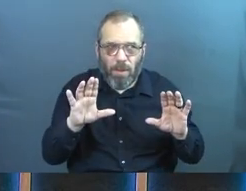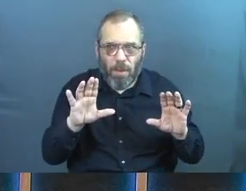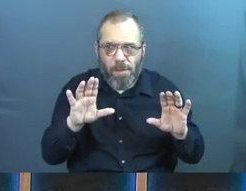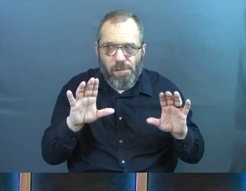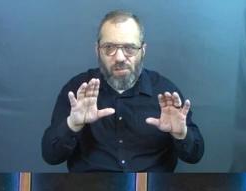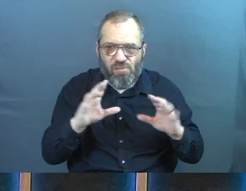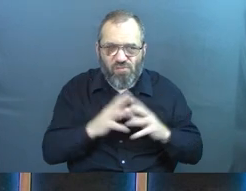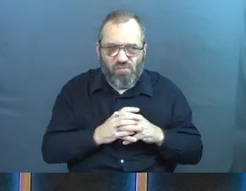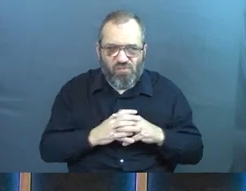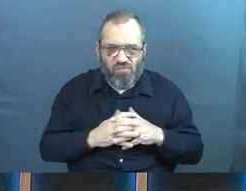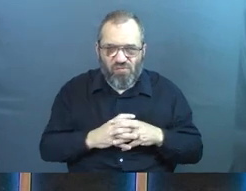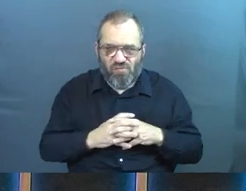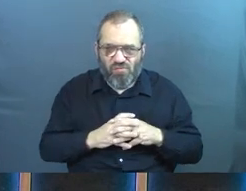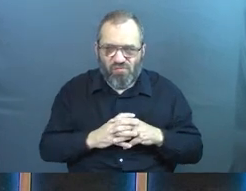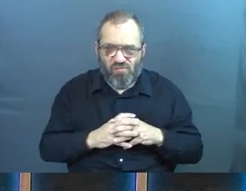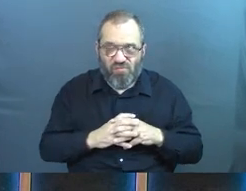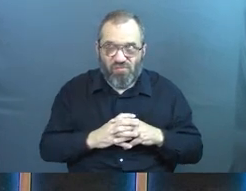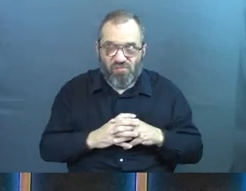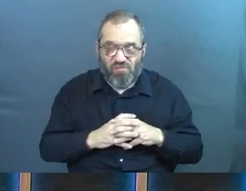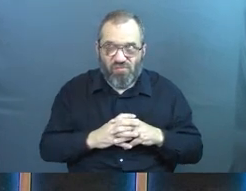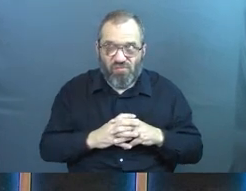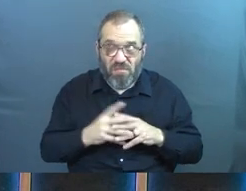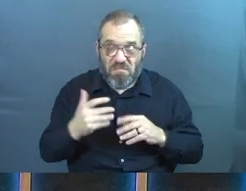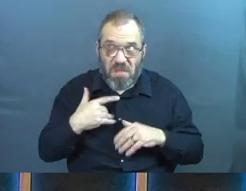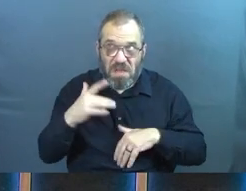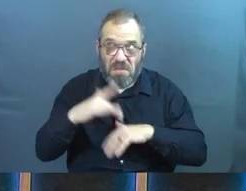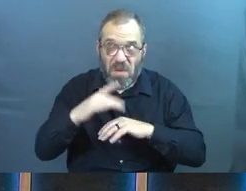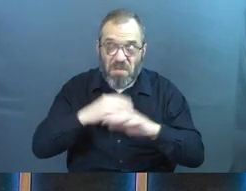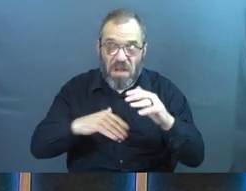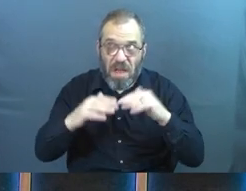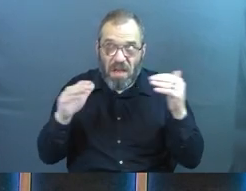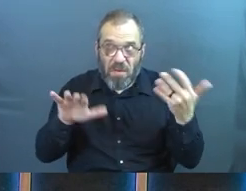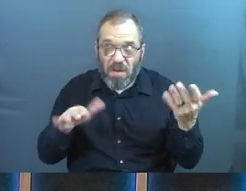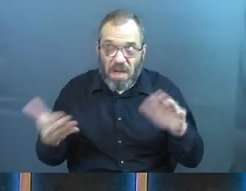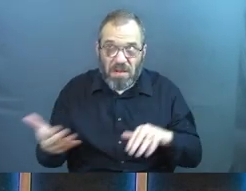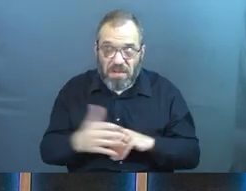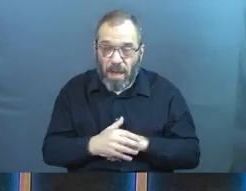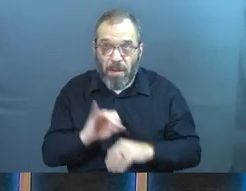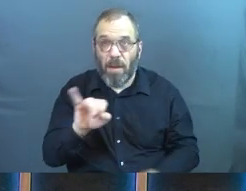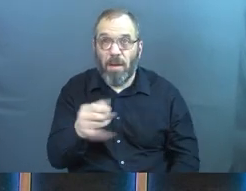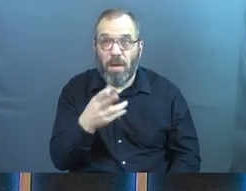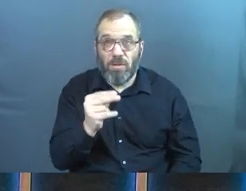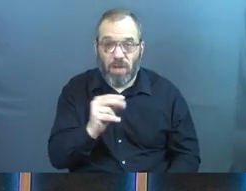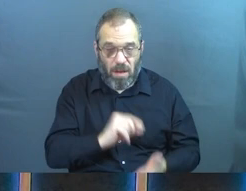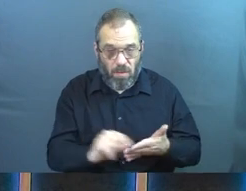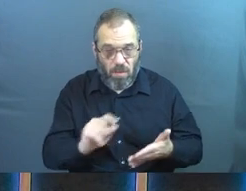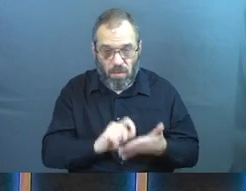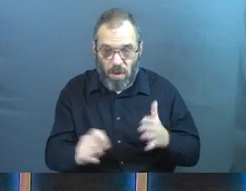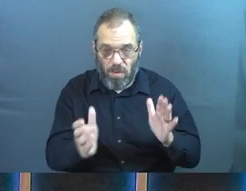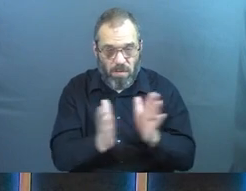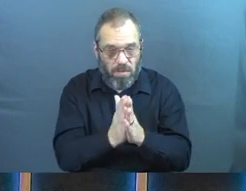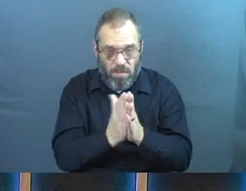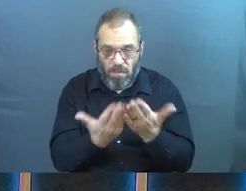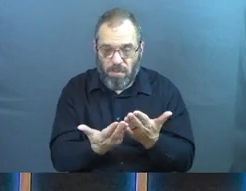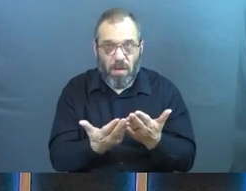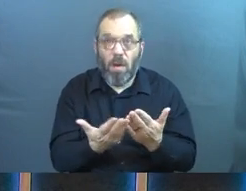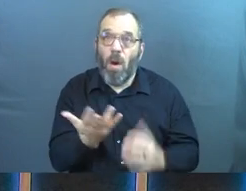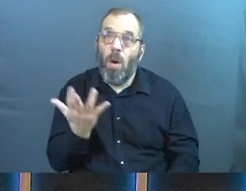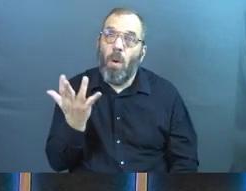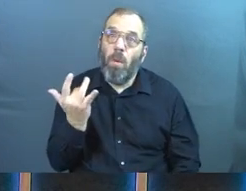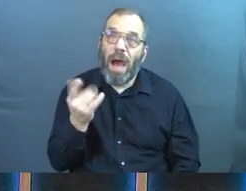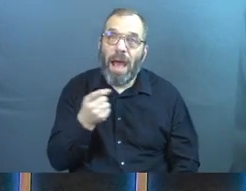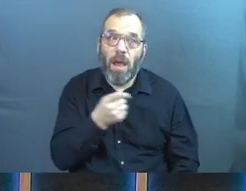And you've stayed in this place of not knowing for sure. And John wrote his entire book so